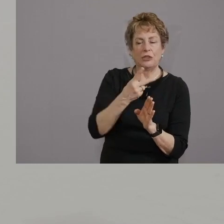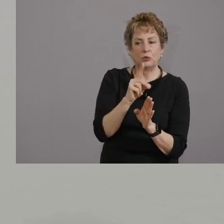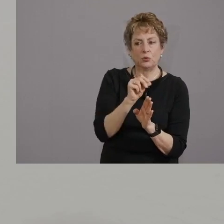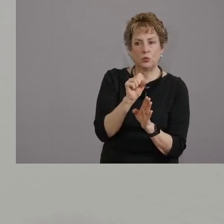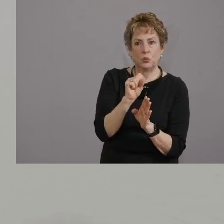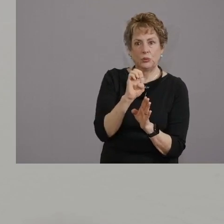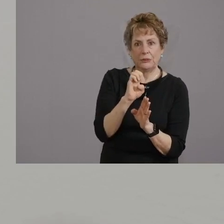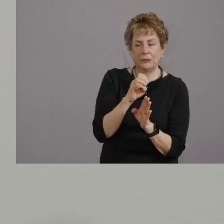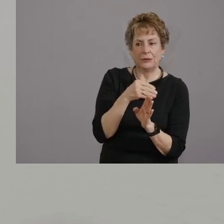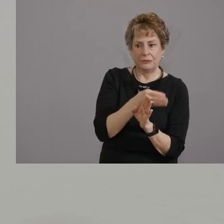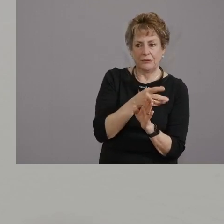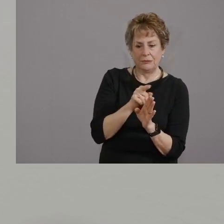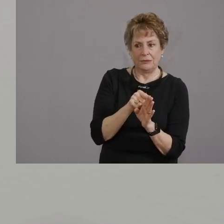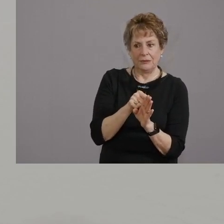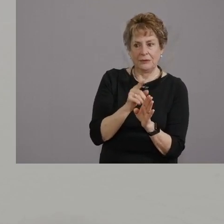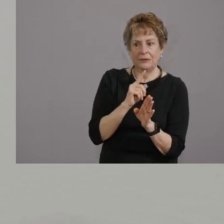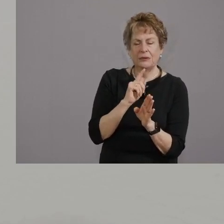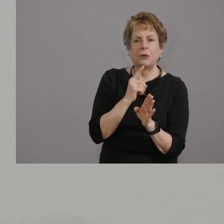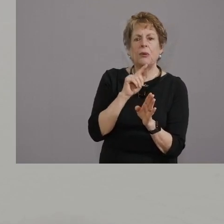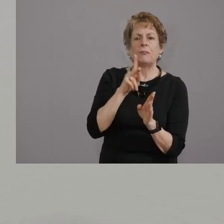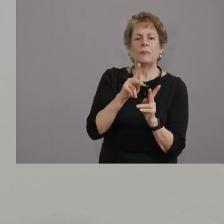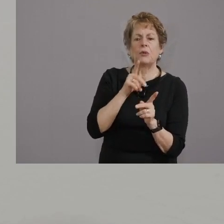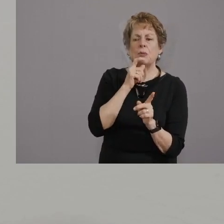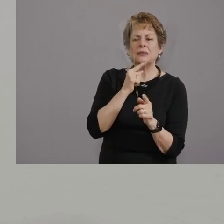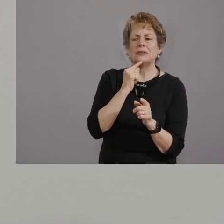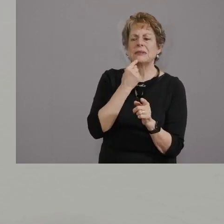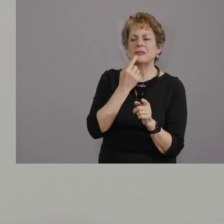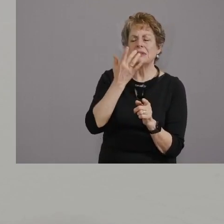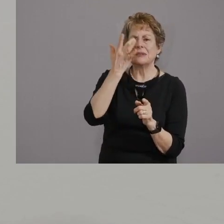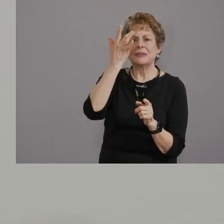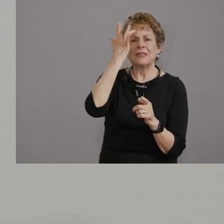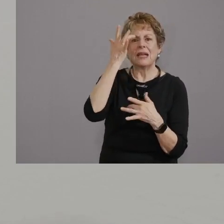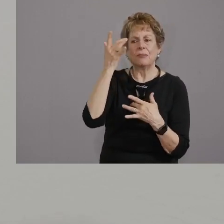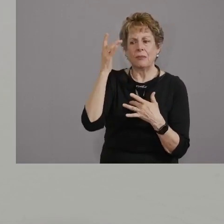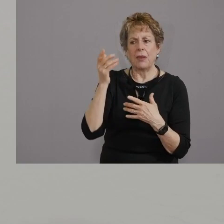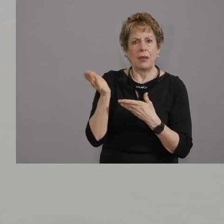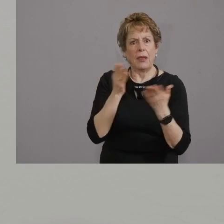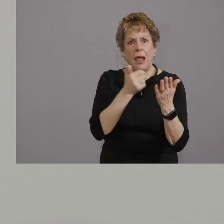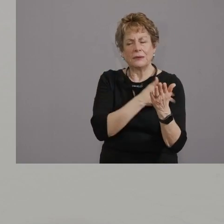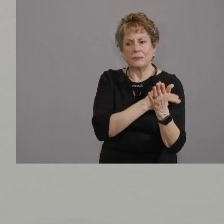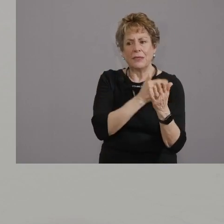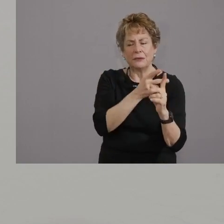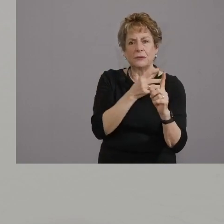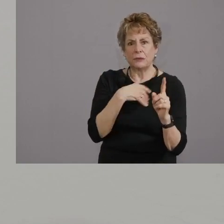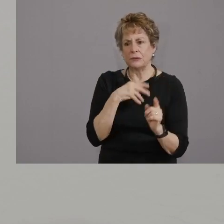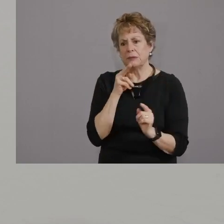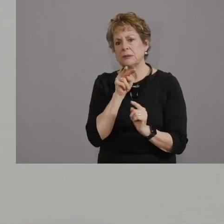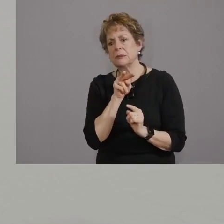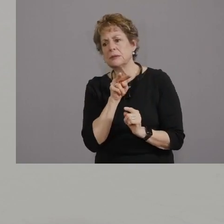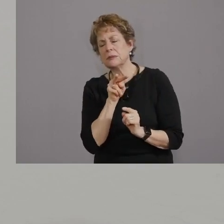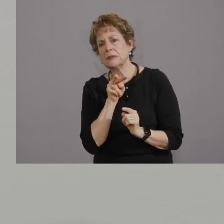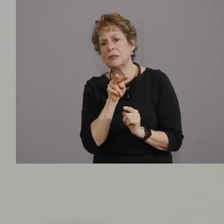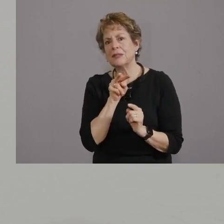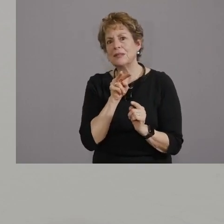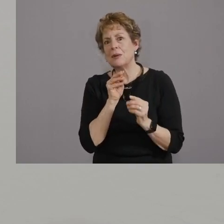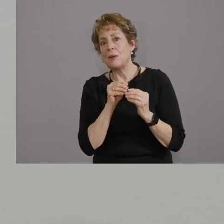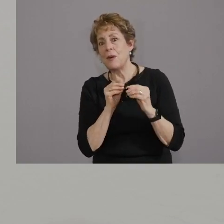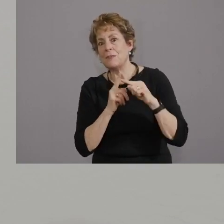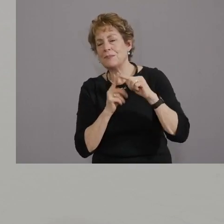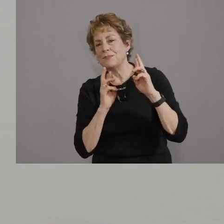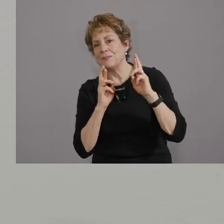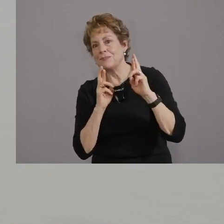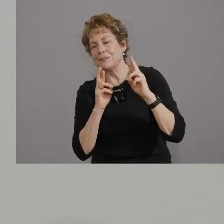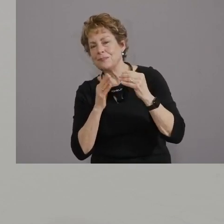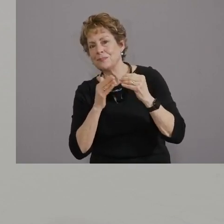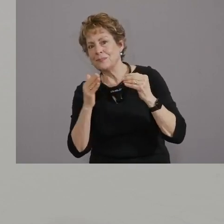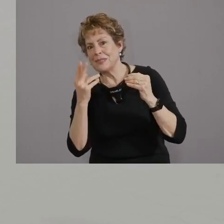hospital. So there are some promising things coming up in the next couple of weeks. All right, thank you very much. I really appreciate it.